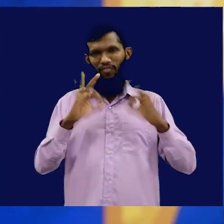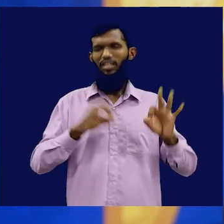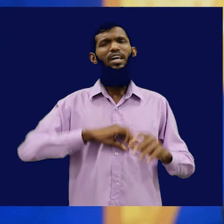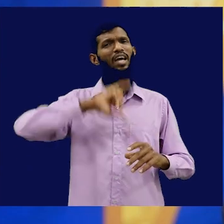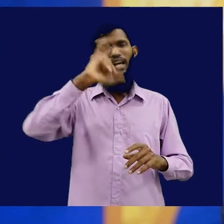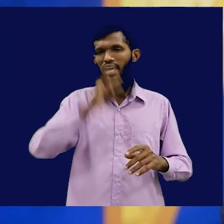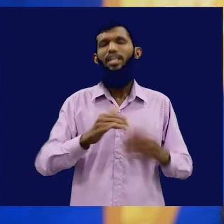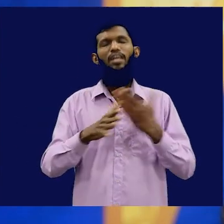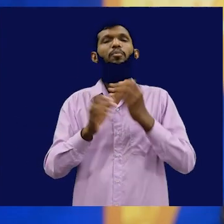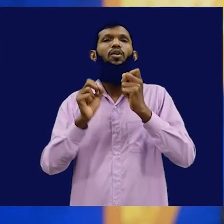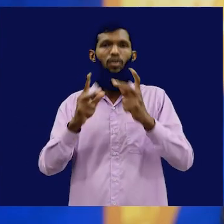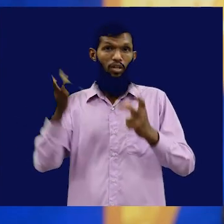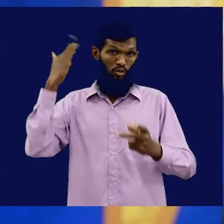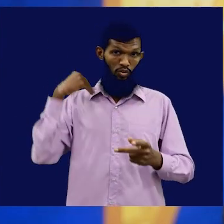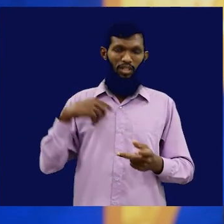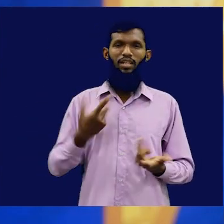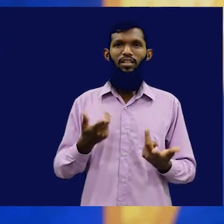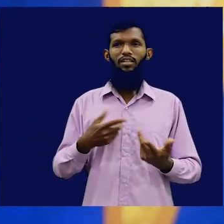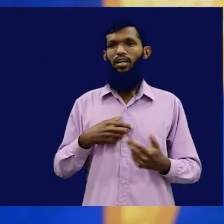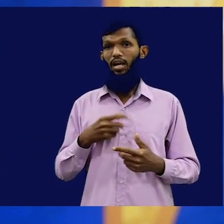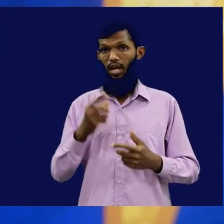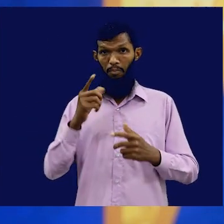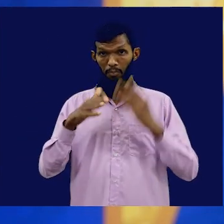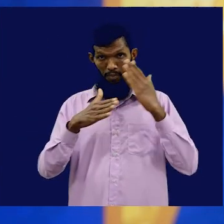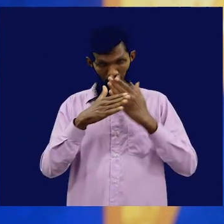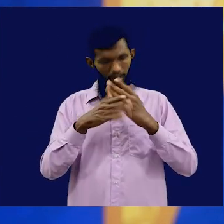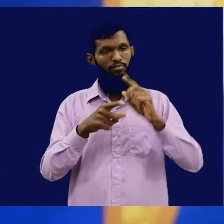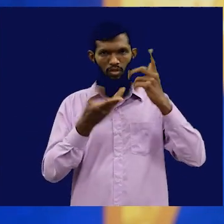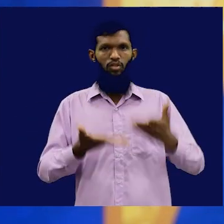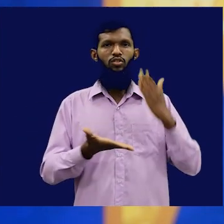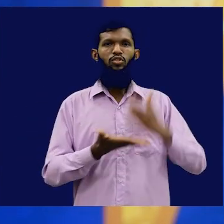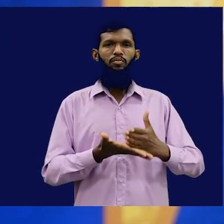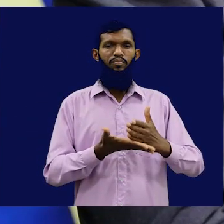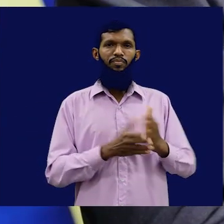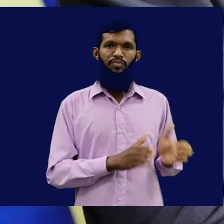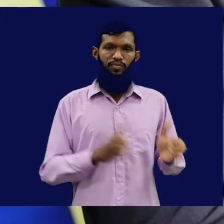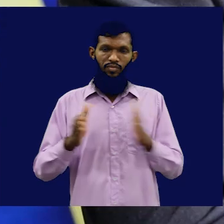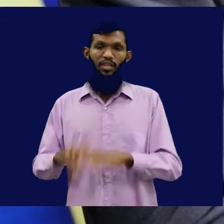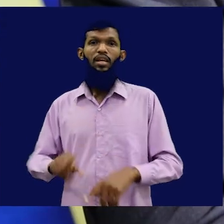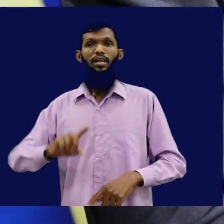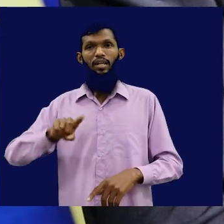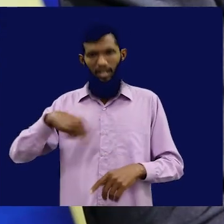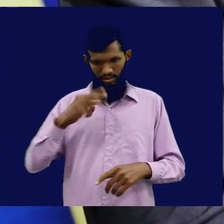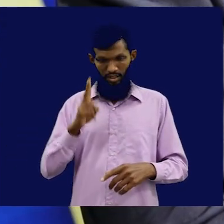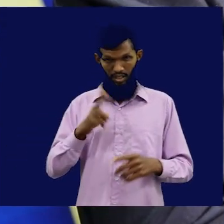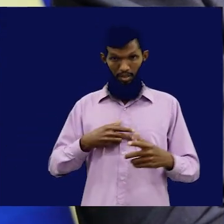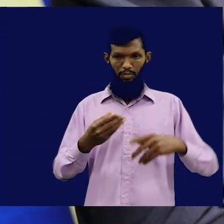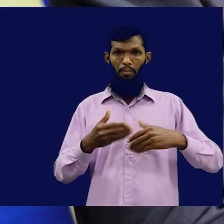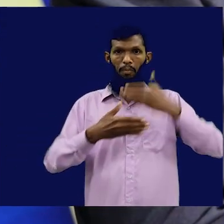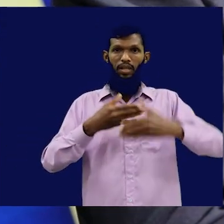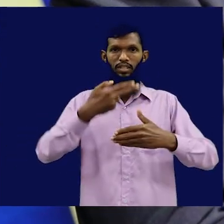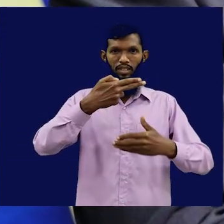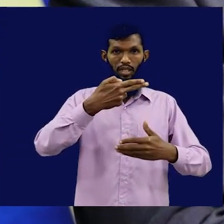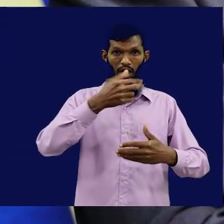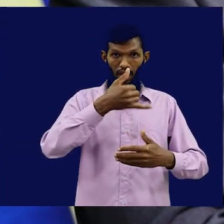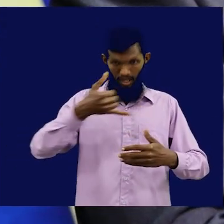that were made haram due to Ihram are halal for him, permissible for him. On the 8th day of Dhul Hijjah, the